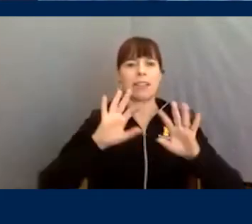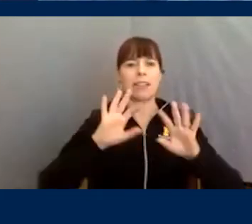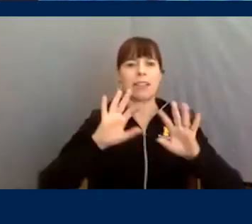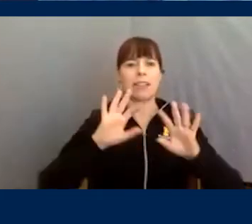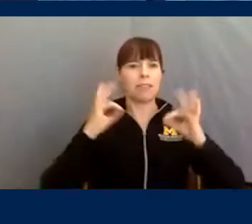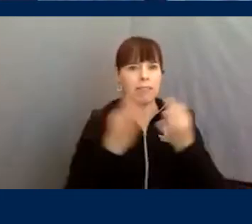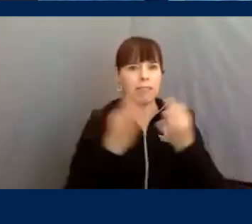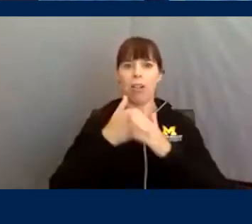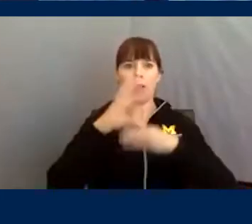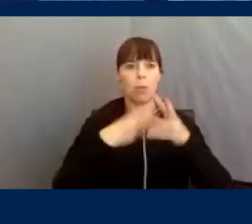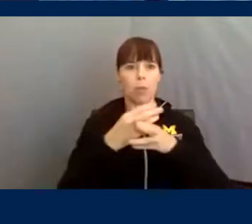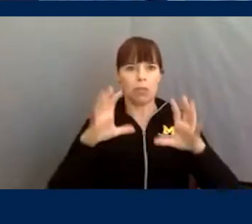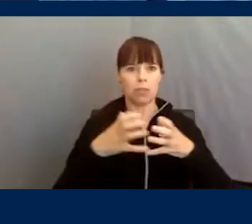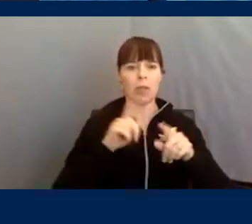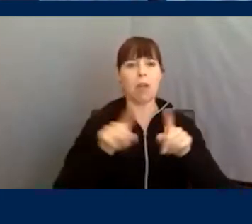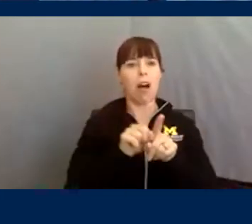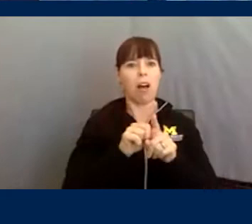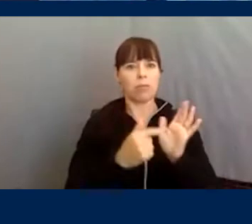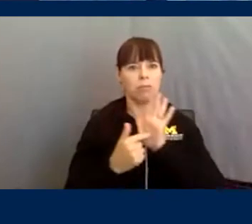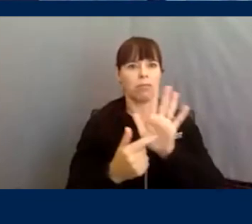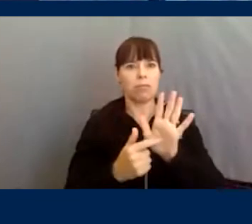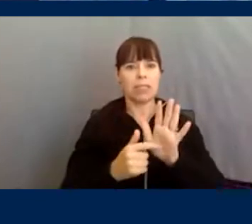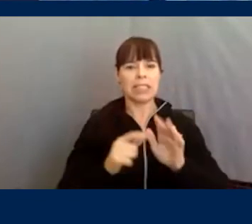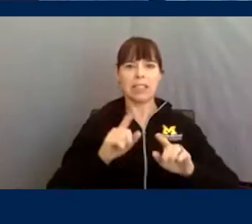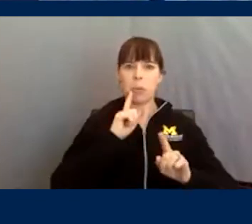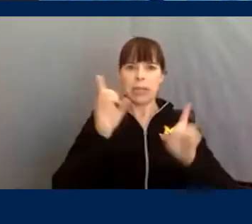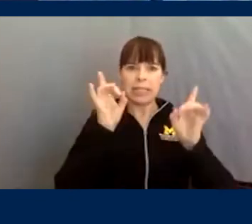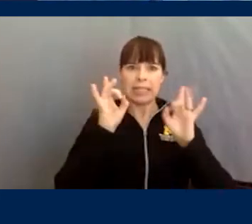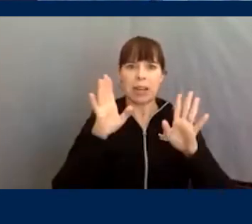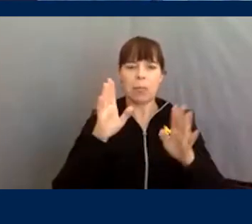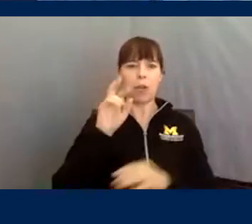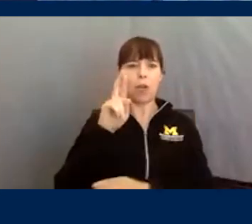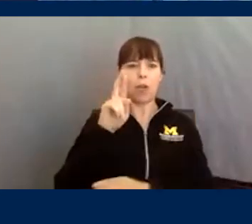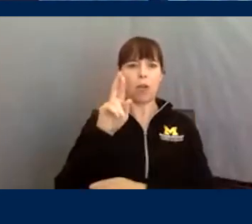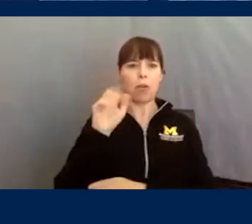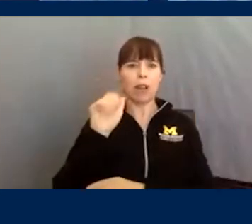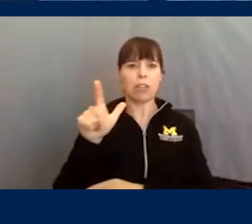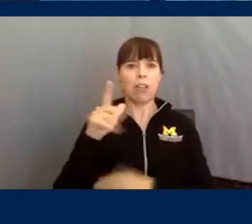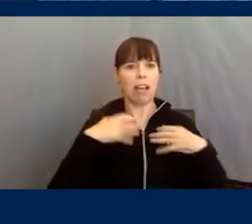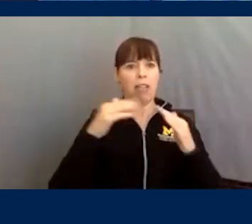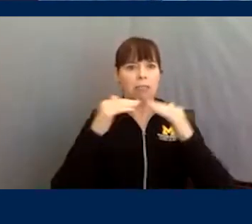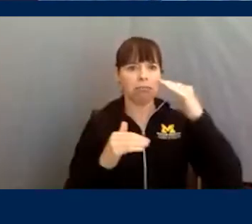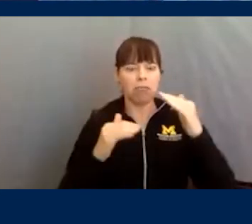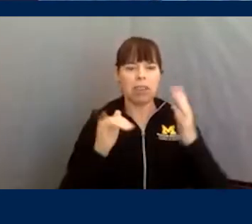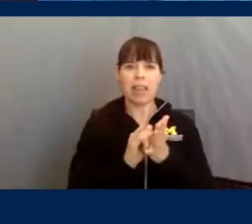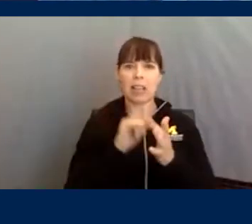world, but it also revealed the terrible racial health disparities that have